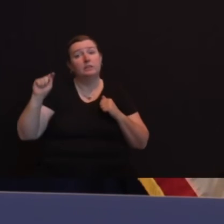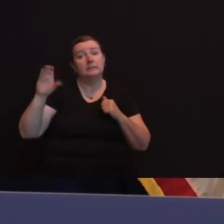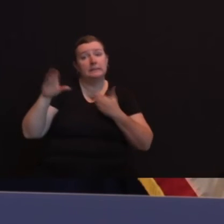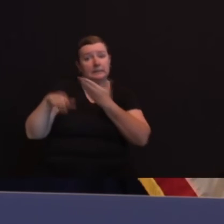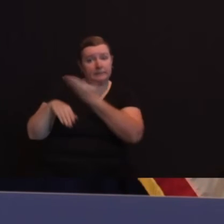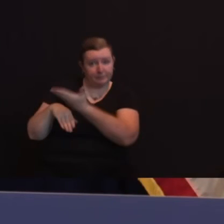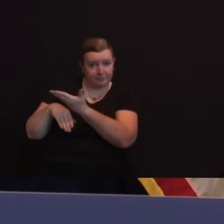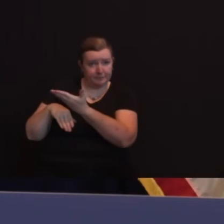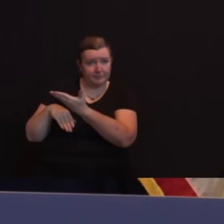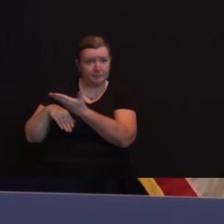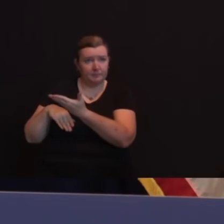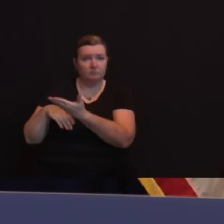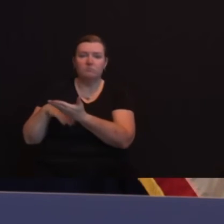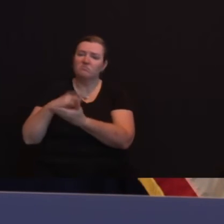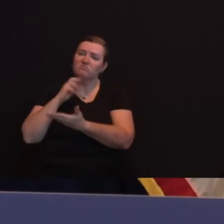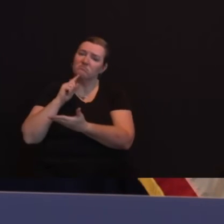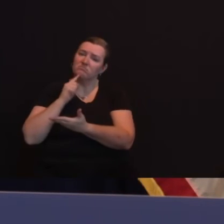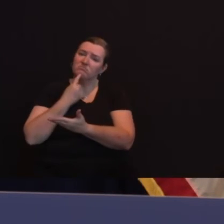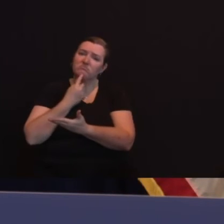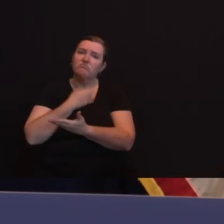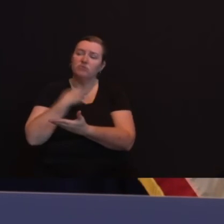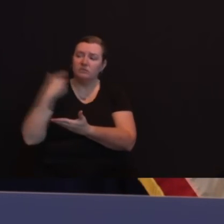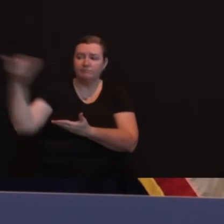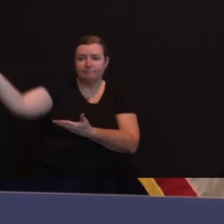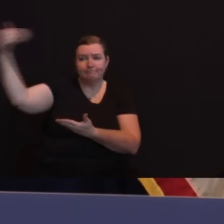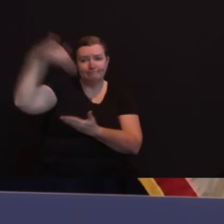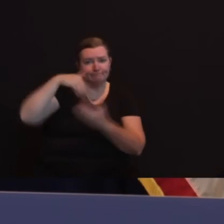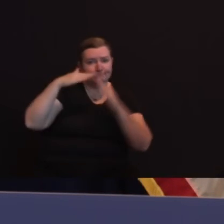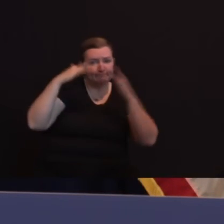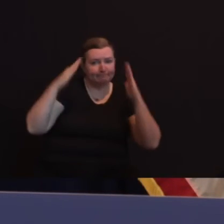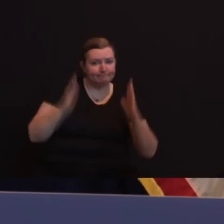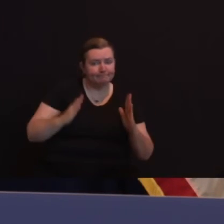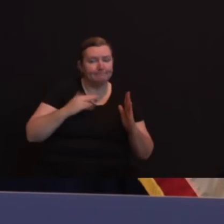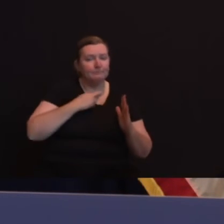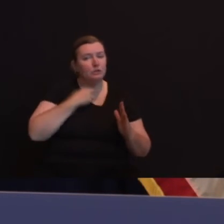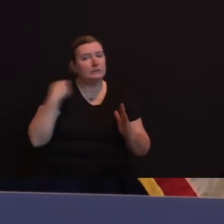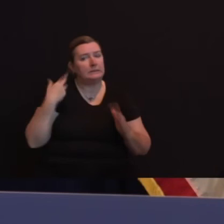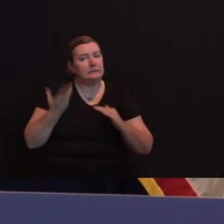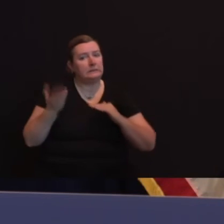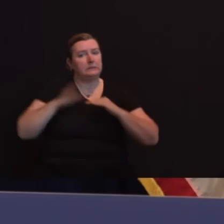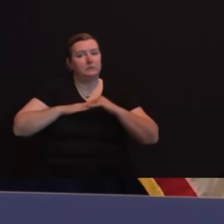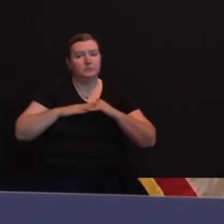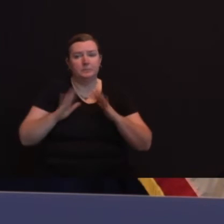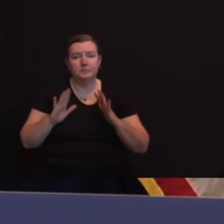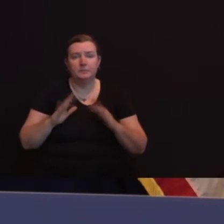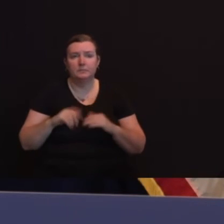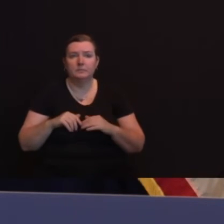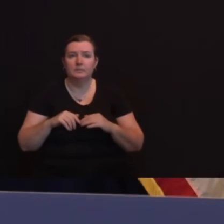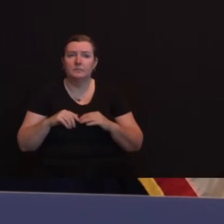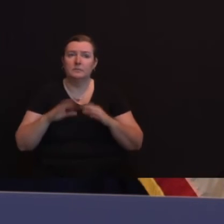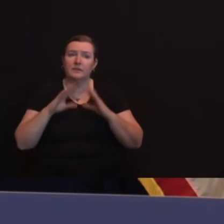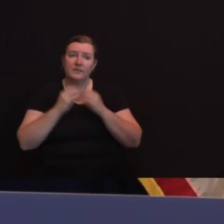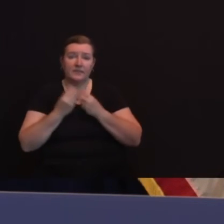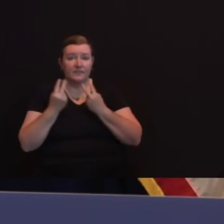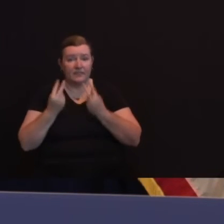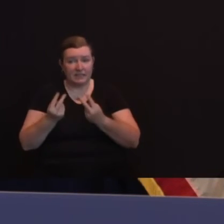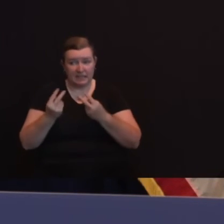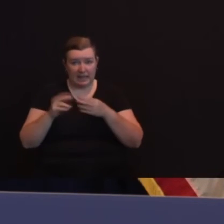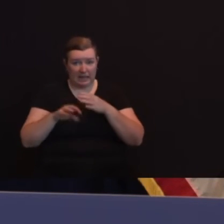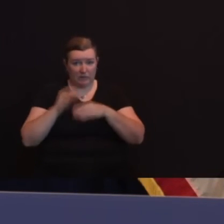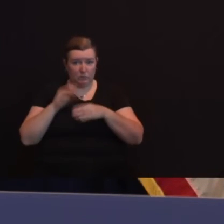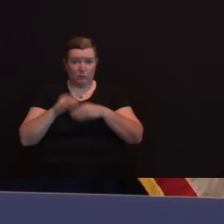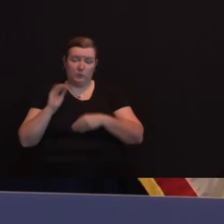ones home could put them at risk. Instead of family visits outside the facility, the department recommends